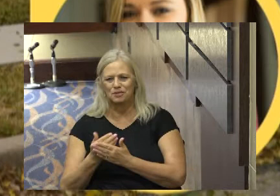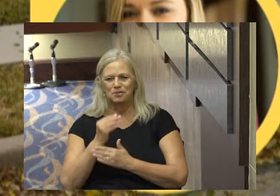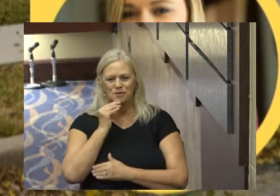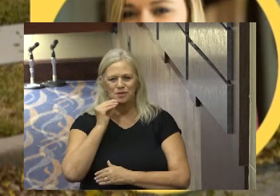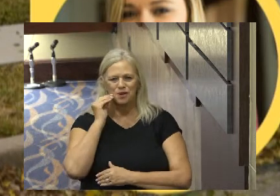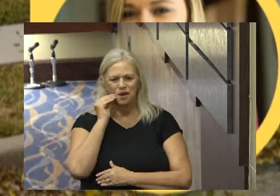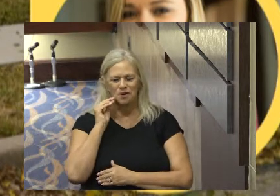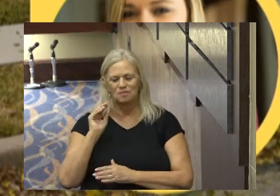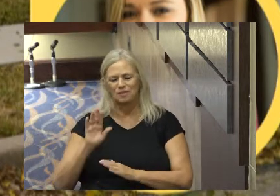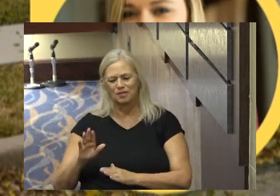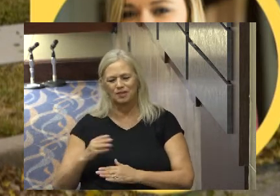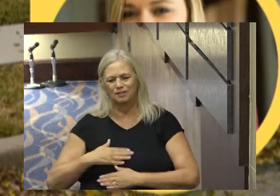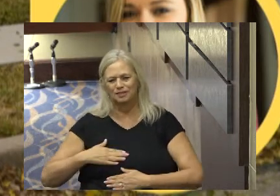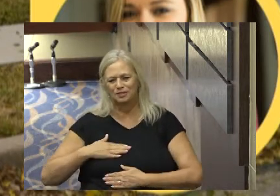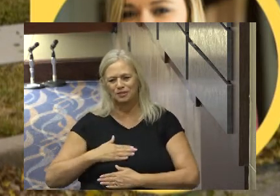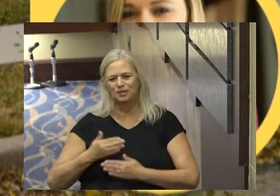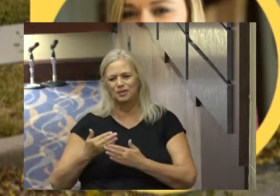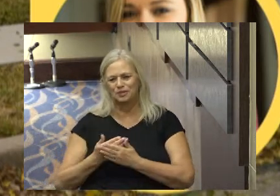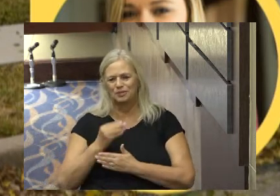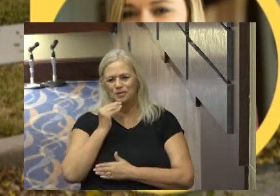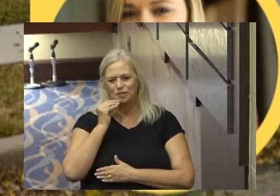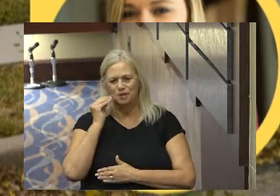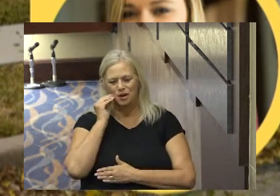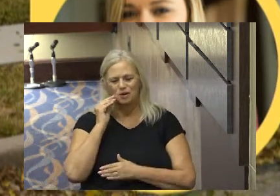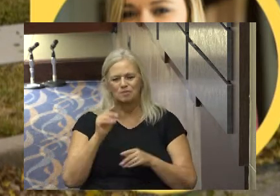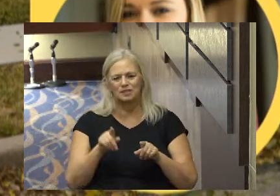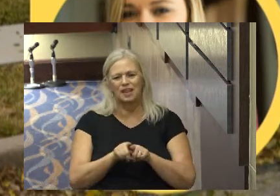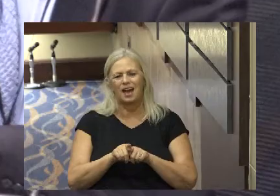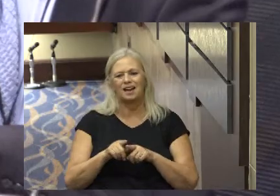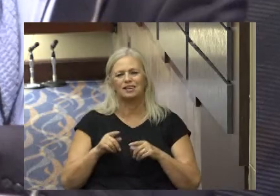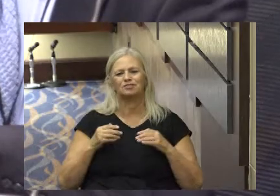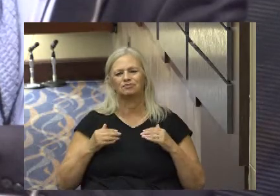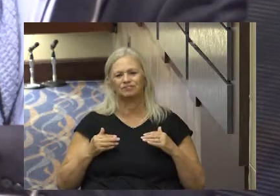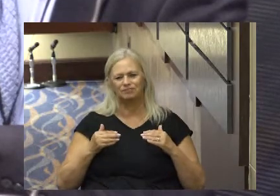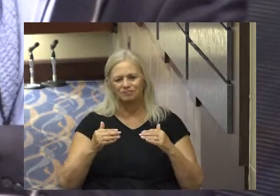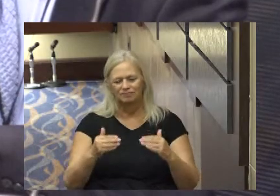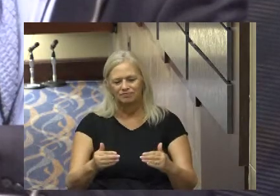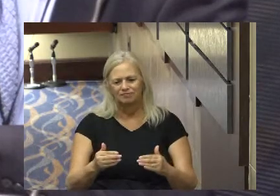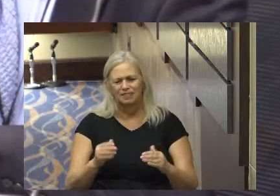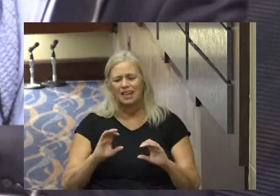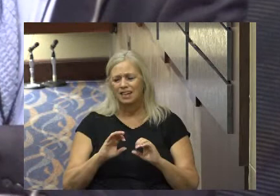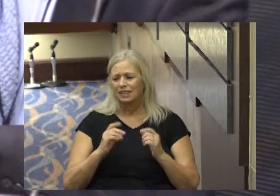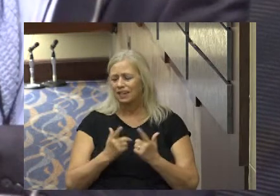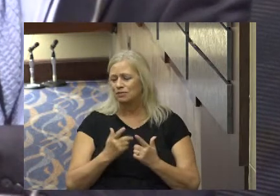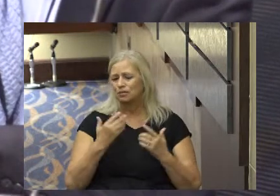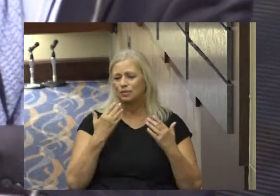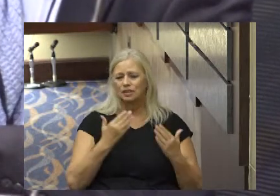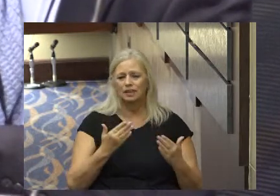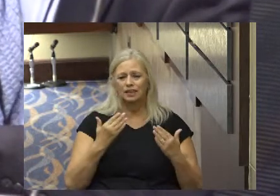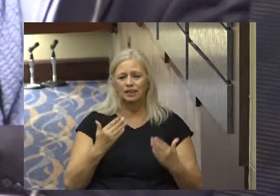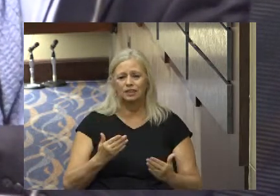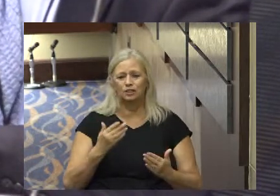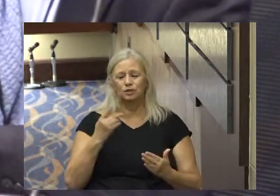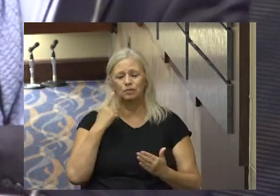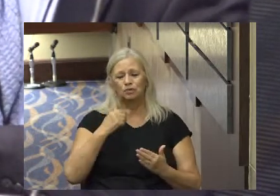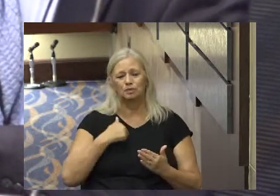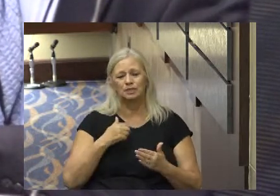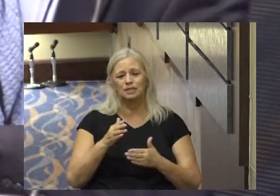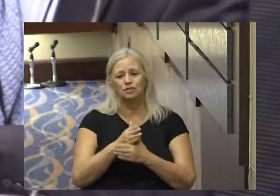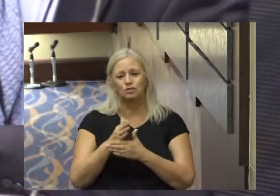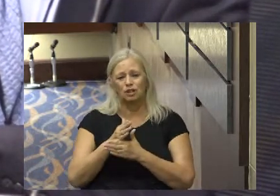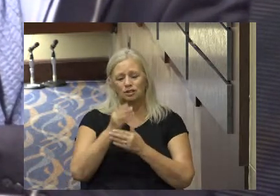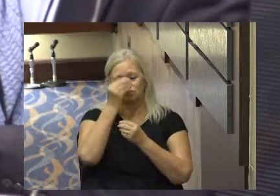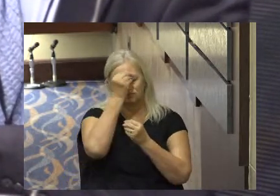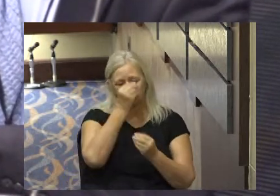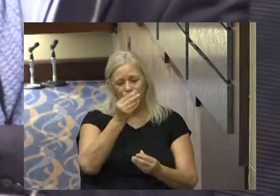their homes as we move forward. So council, thank you for this opportunity to share with you, and we look forward to